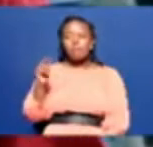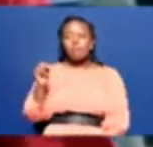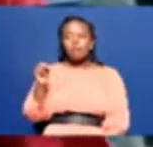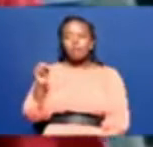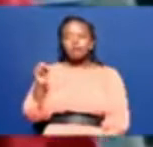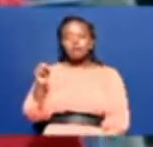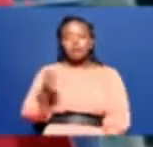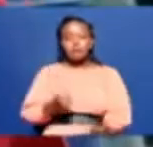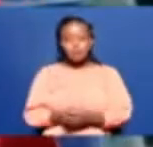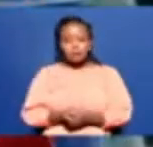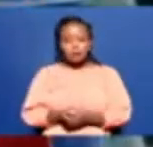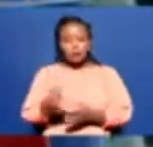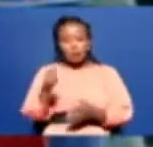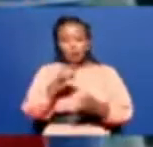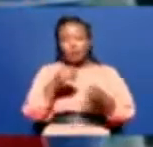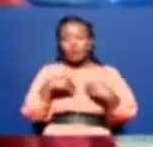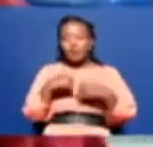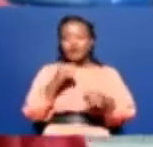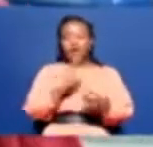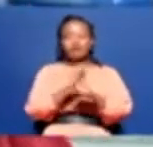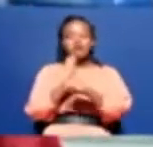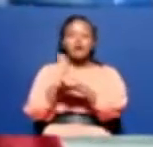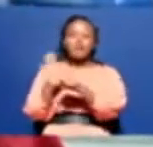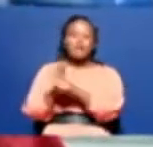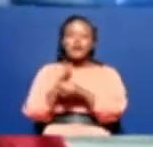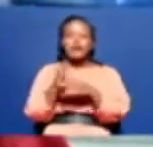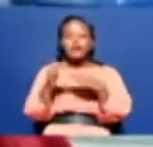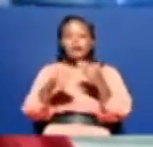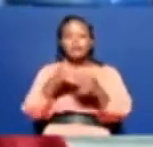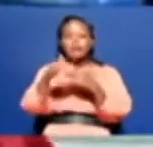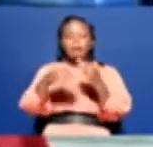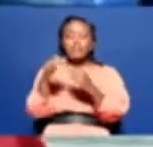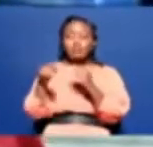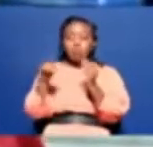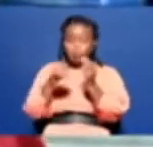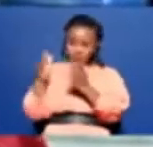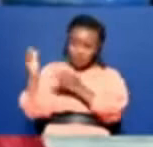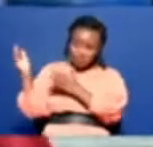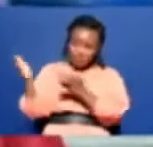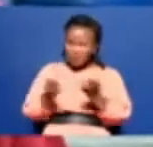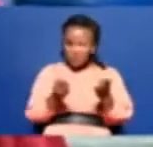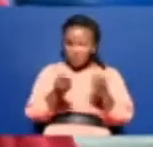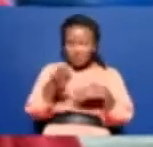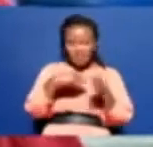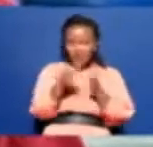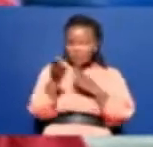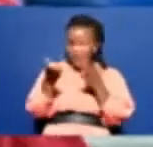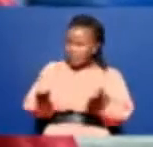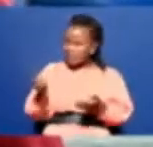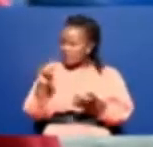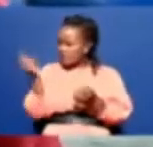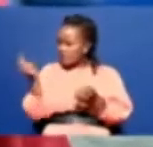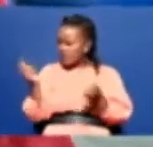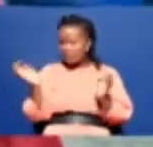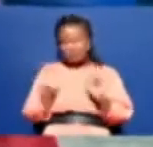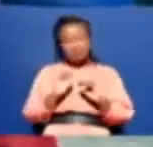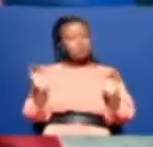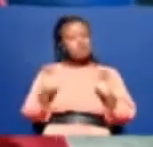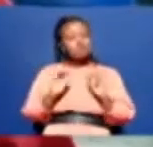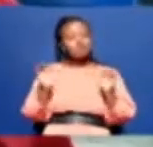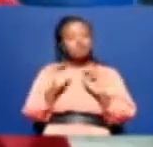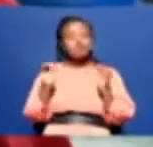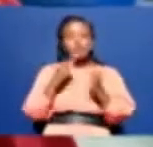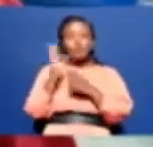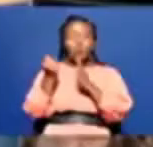so many varieties of raw material. We import raw material. We don't buy them locally, we import them. They come here, we receive